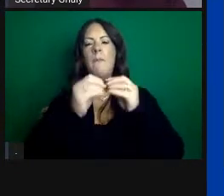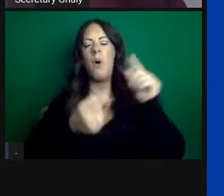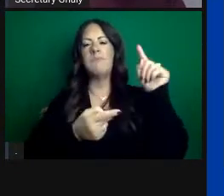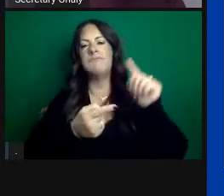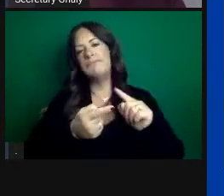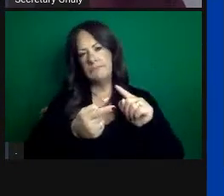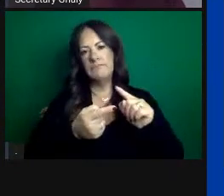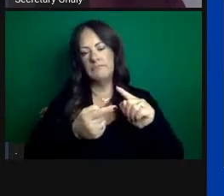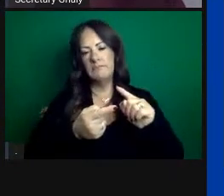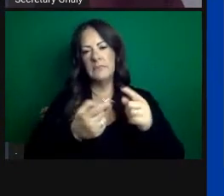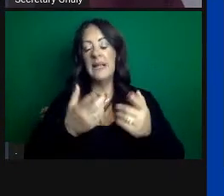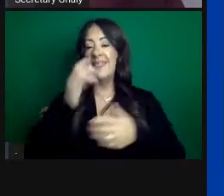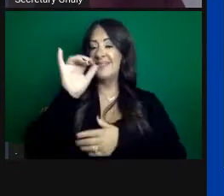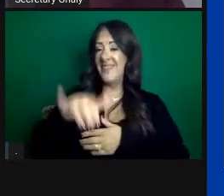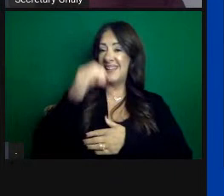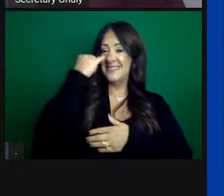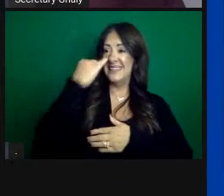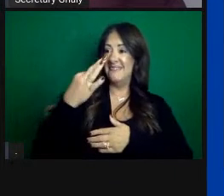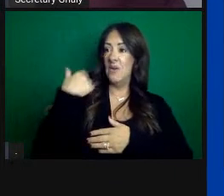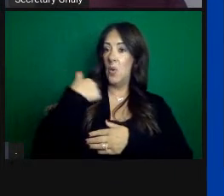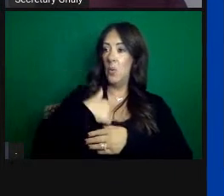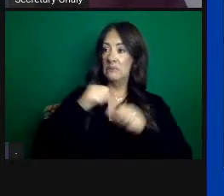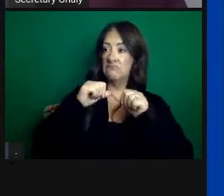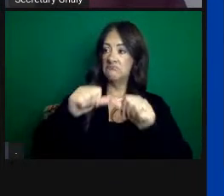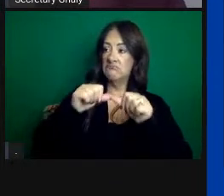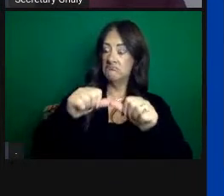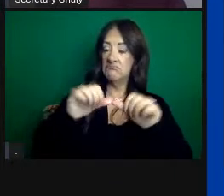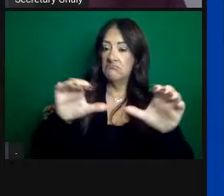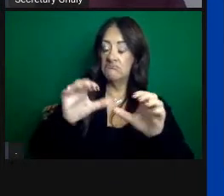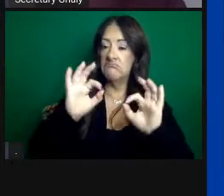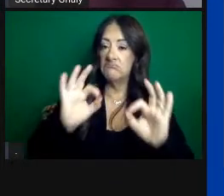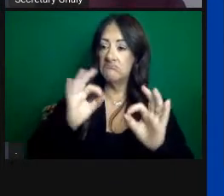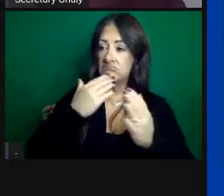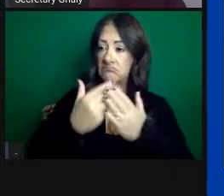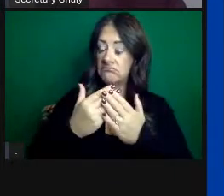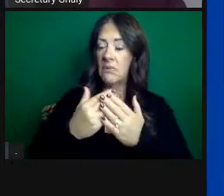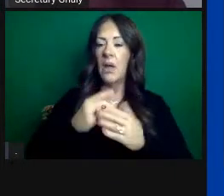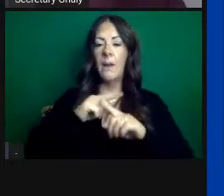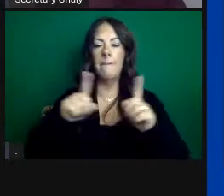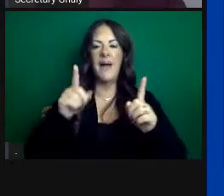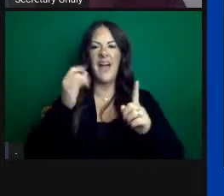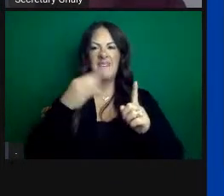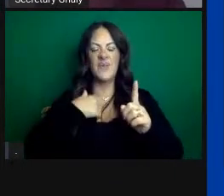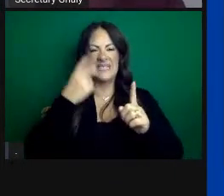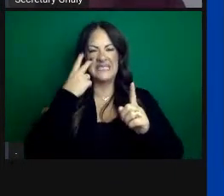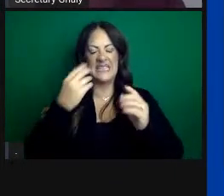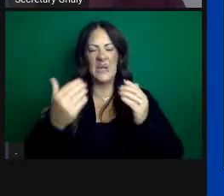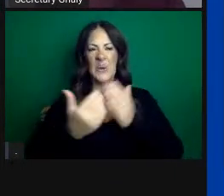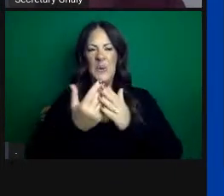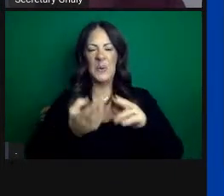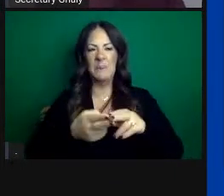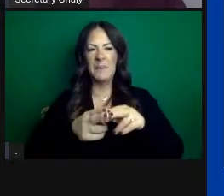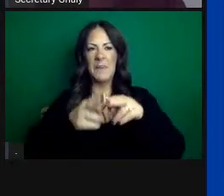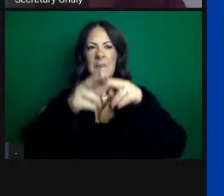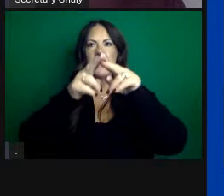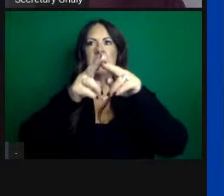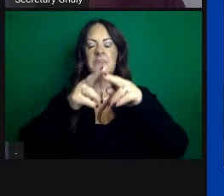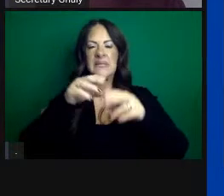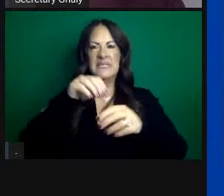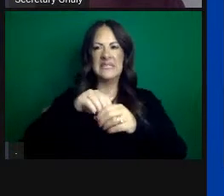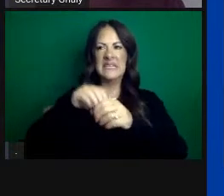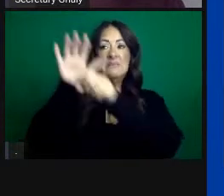to this. This is based on conditions that we're seeing today. But if we start to see a reemergence of COVID in our